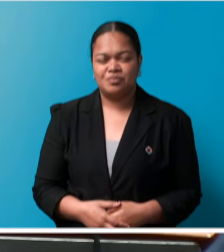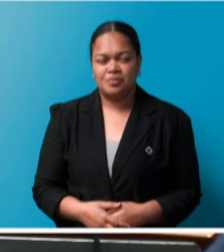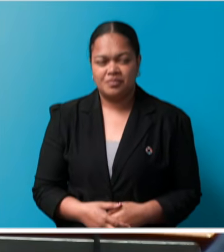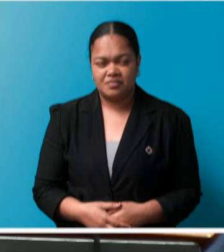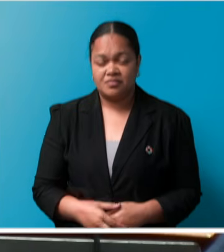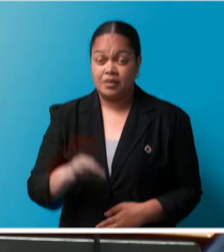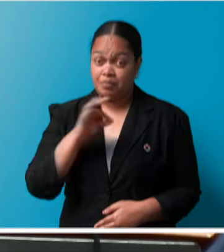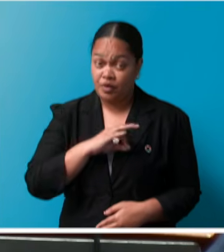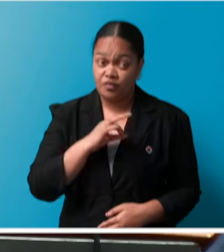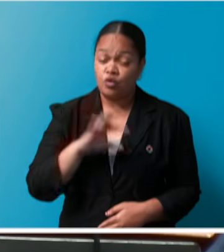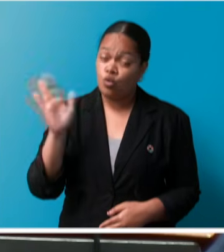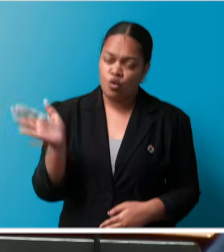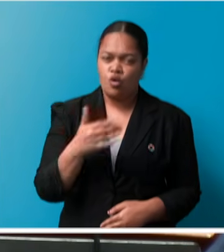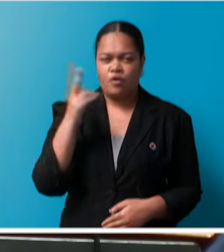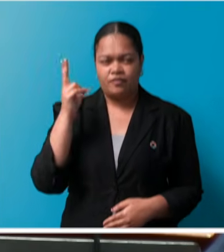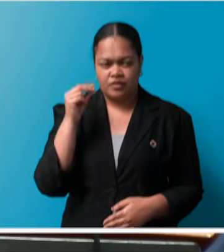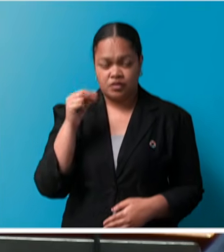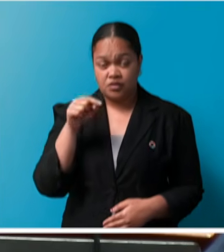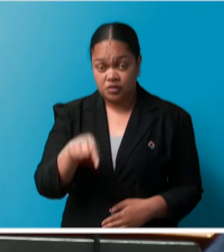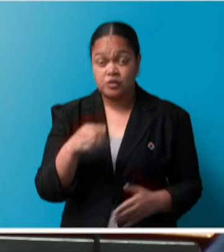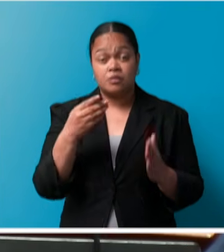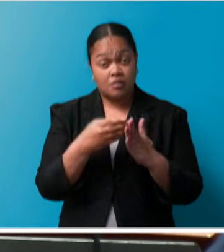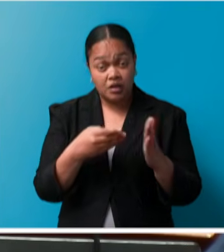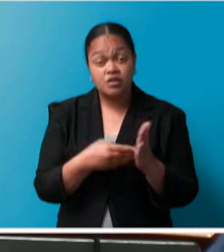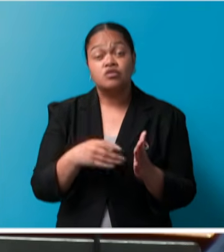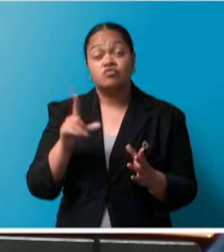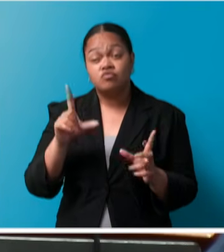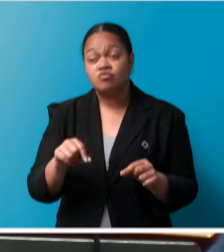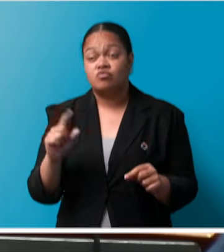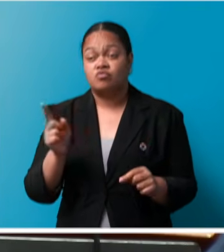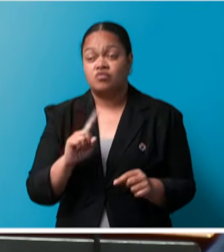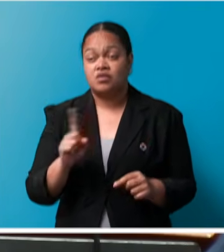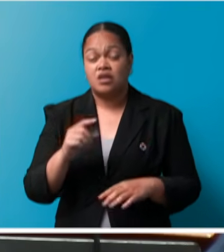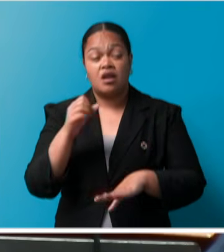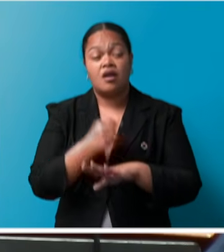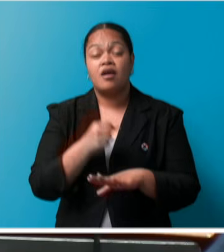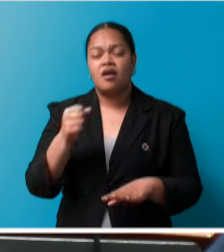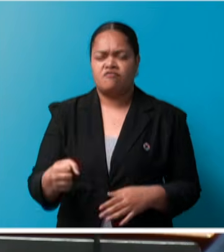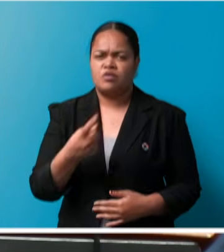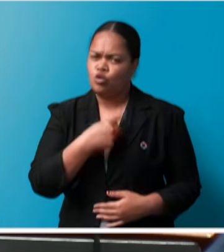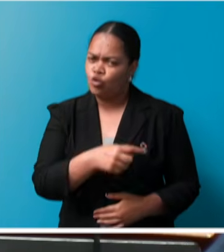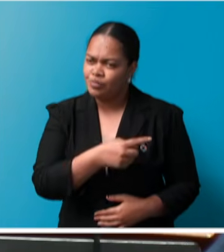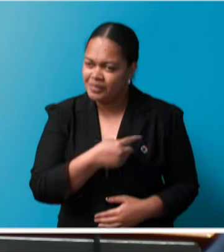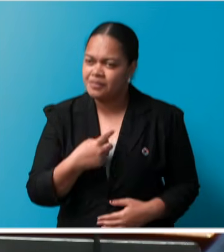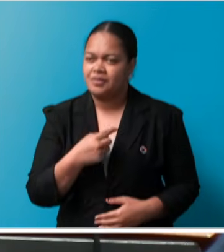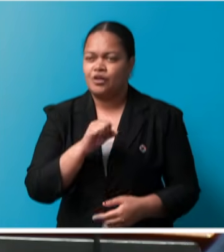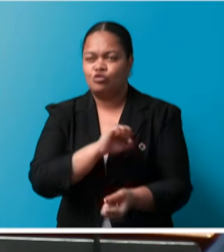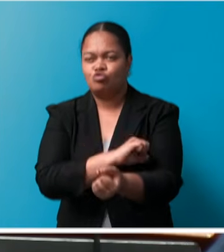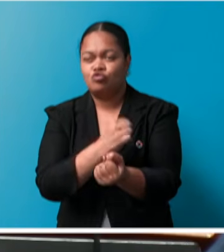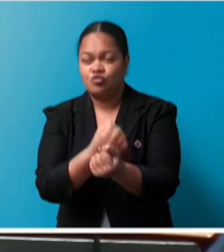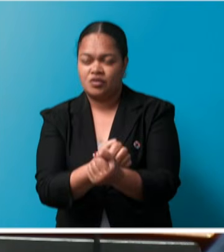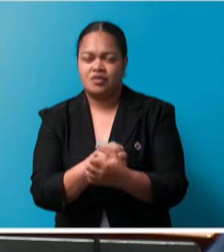benefit all Fijians. This budget reinforces the coalition government's commitment to strengthening